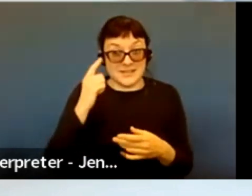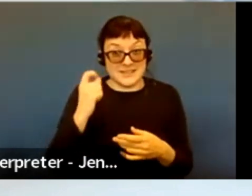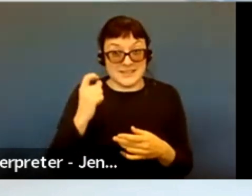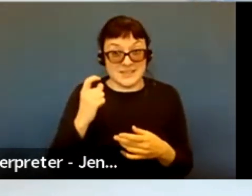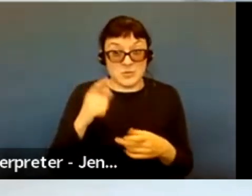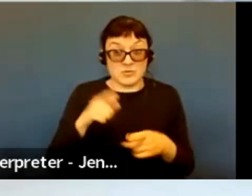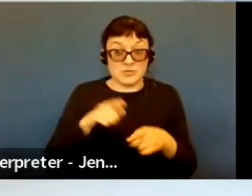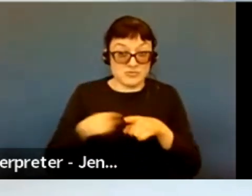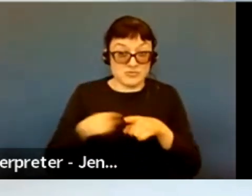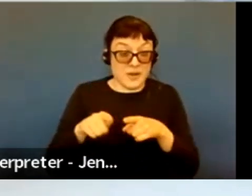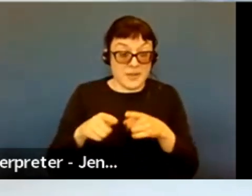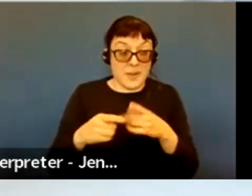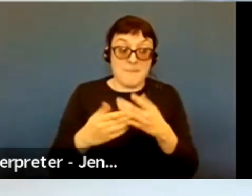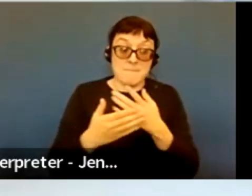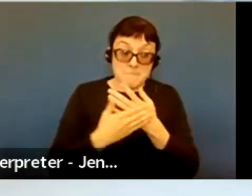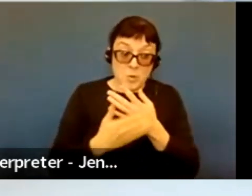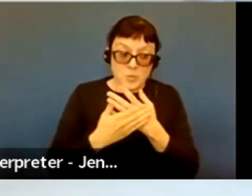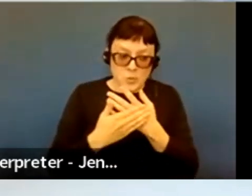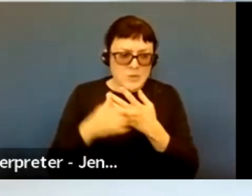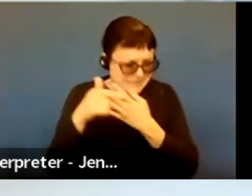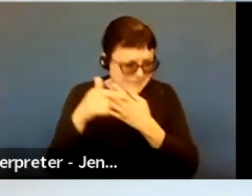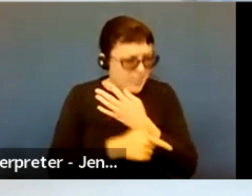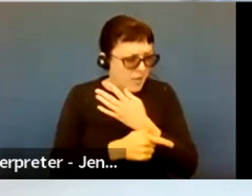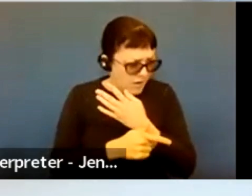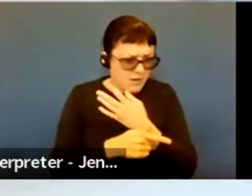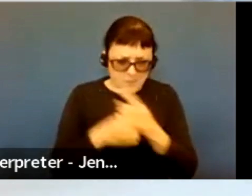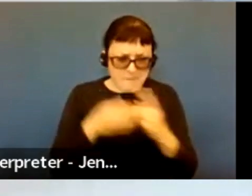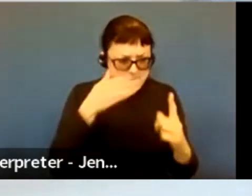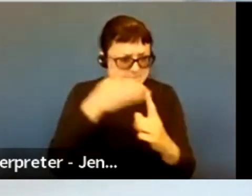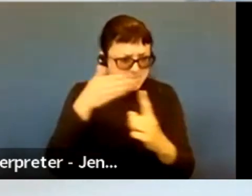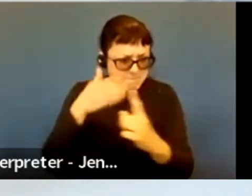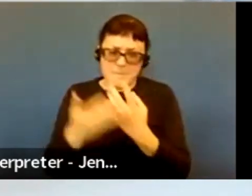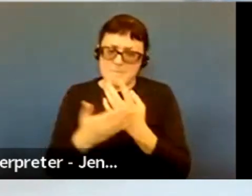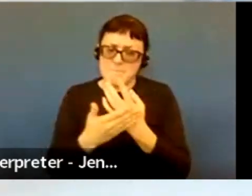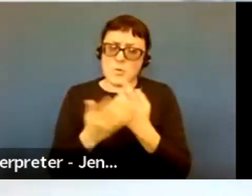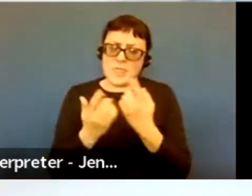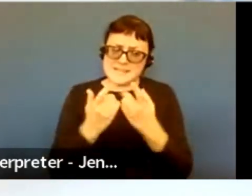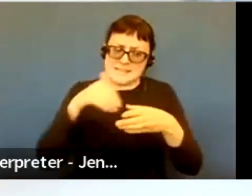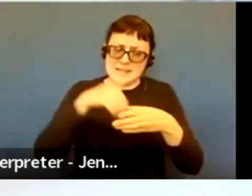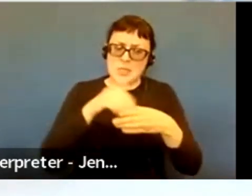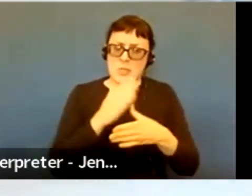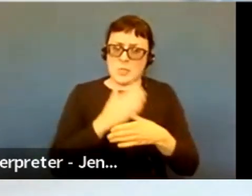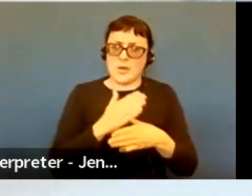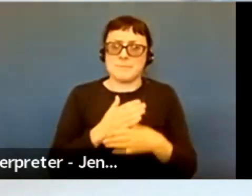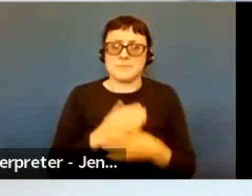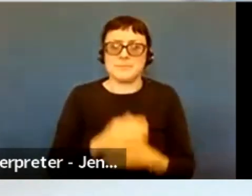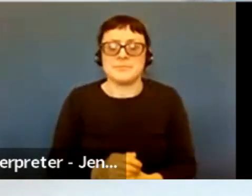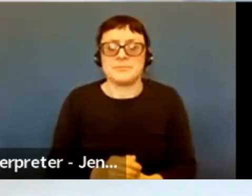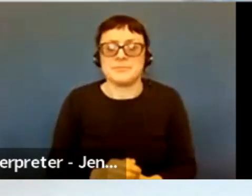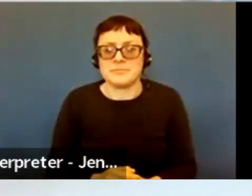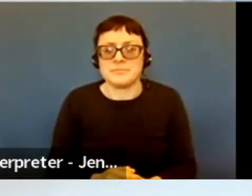that we're starting to see more and more in what's being written there. But yes, we will. Yes?